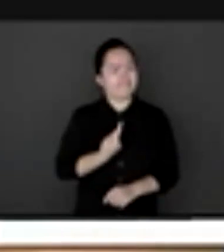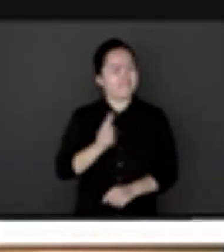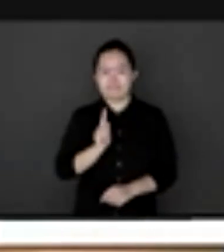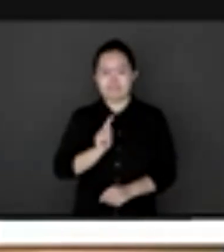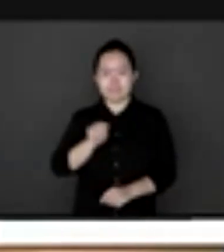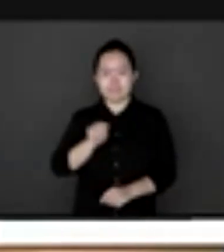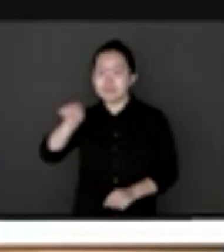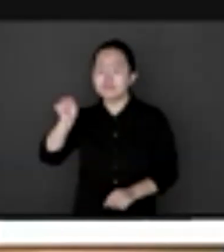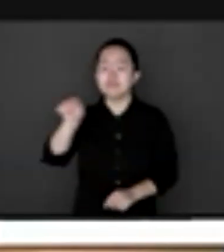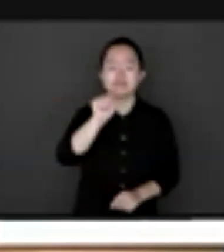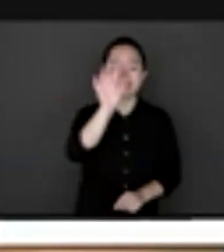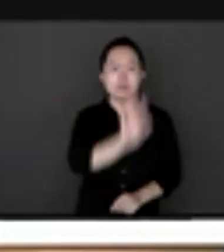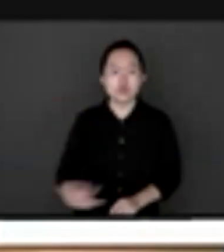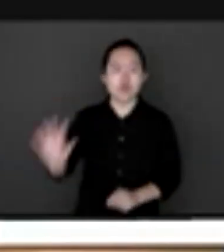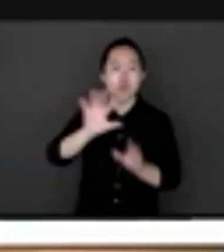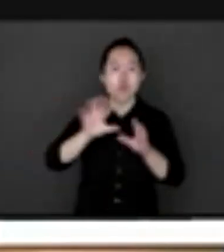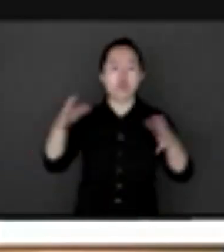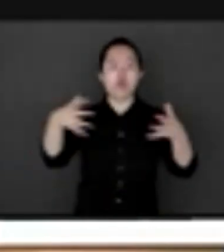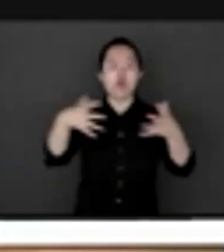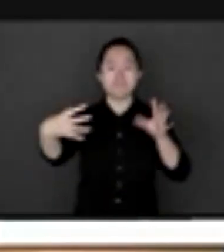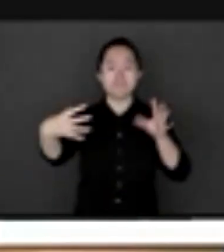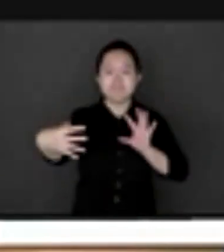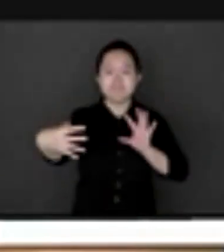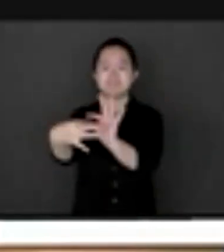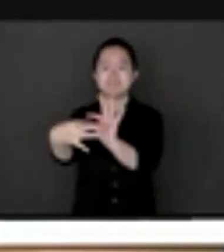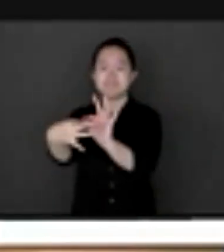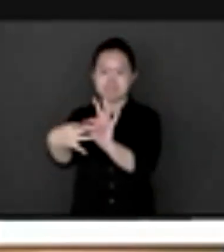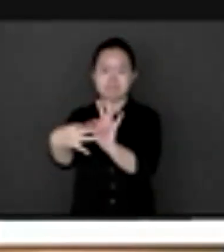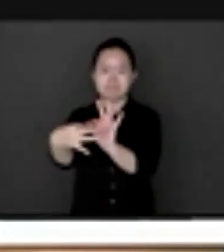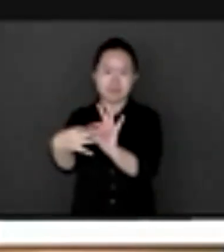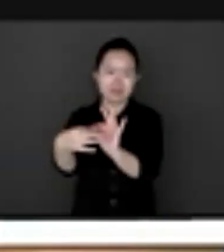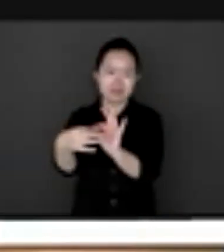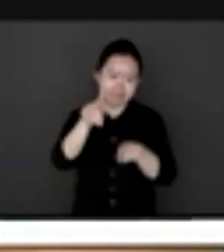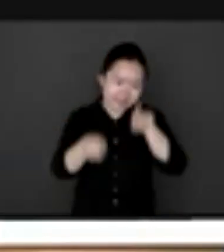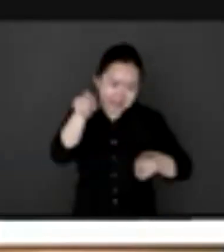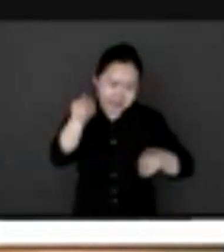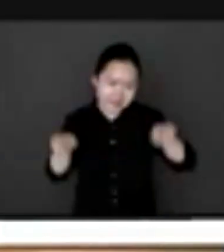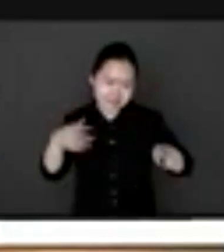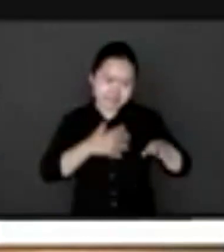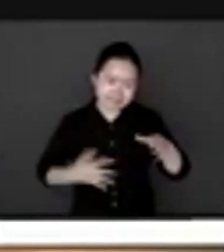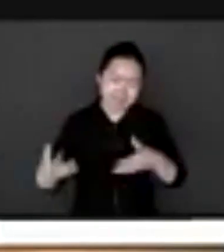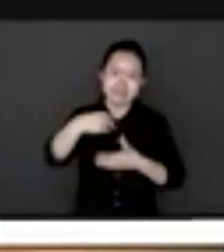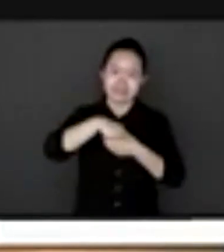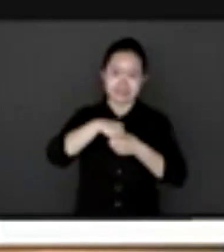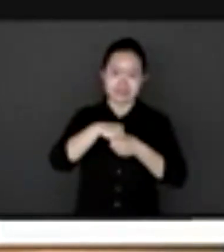for, when we embarked on a journey together with Rainer Jantscher, who's also here